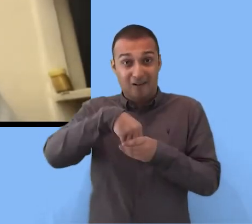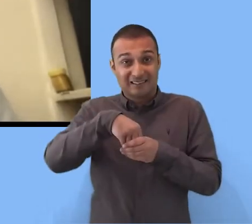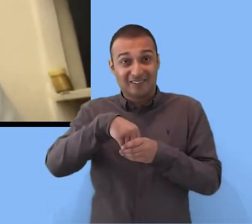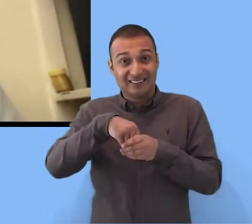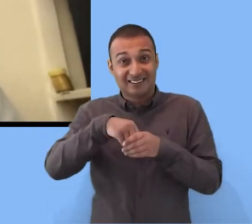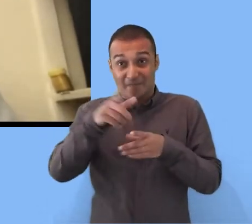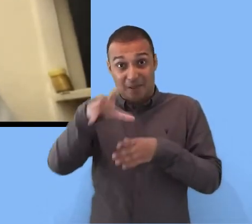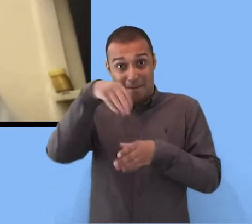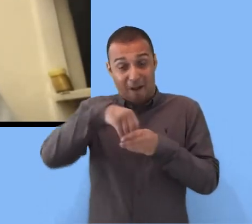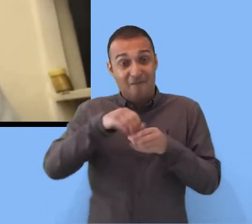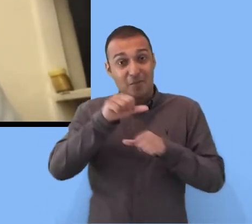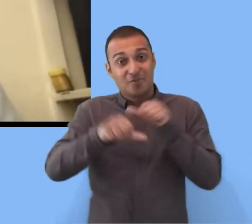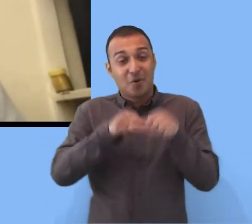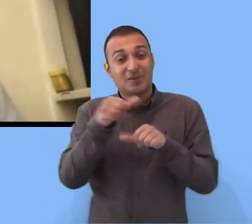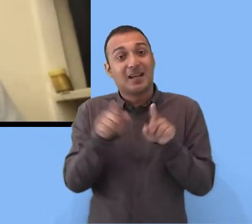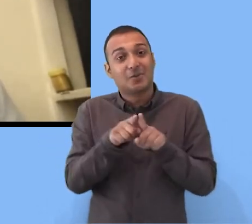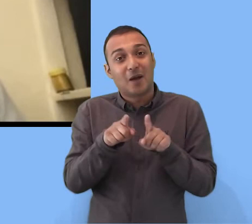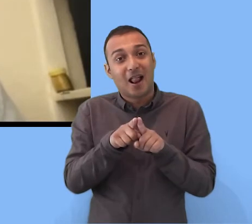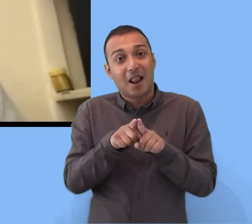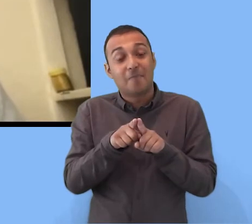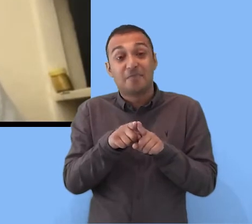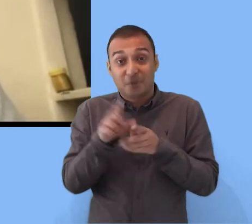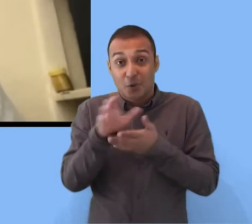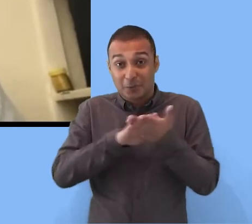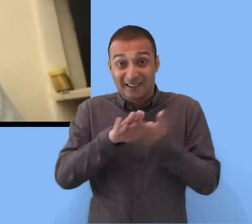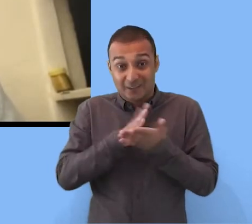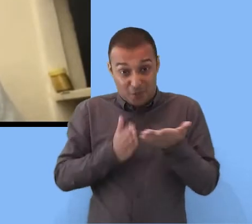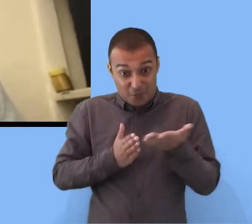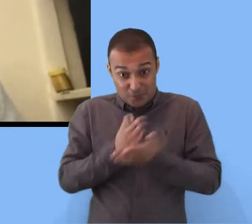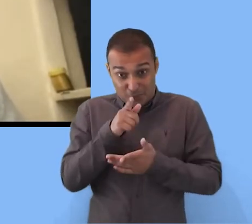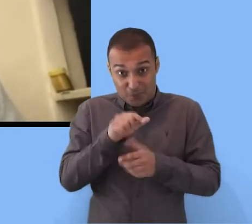through that, you're able to build bonds with your parents,